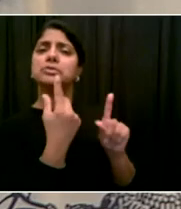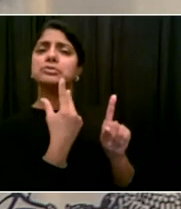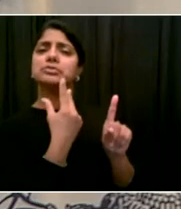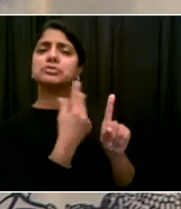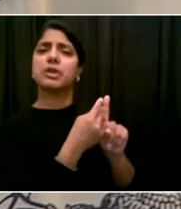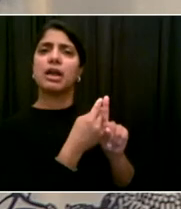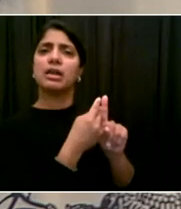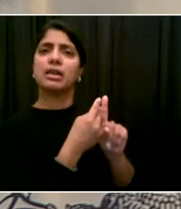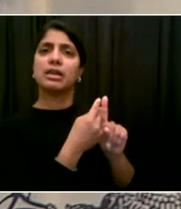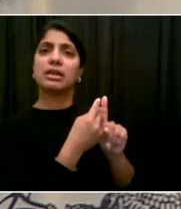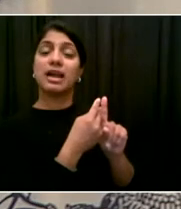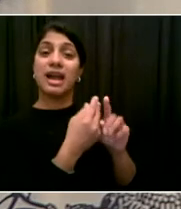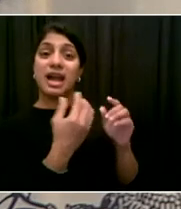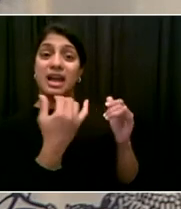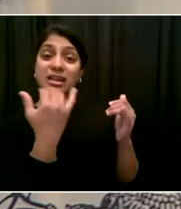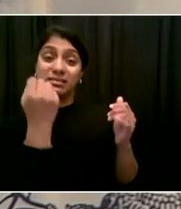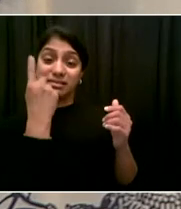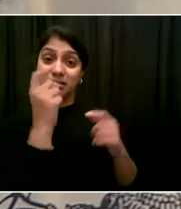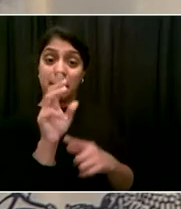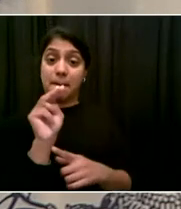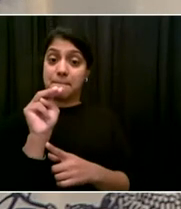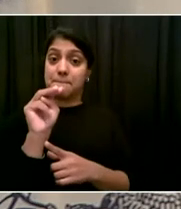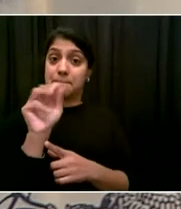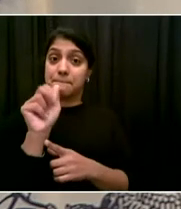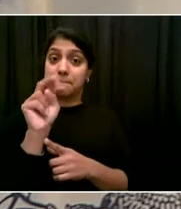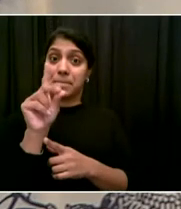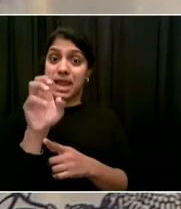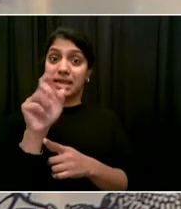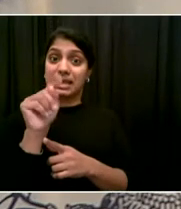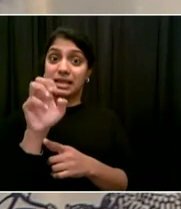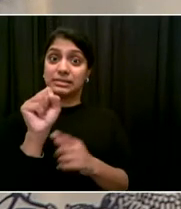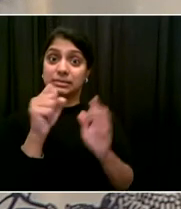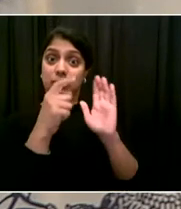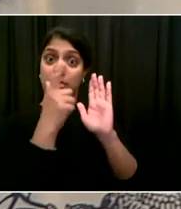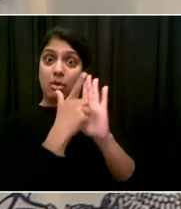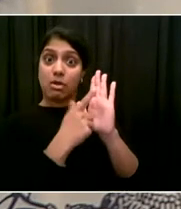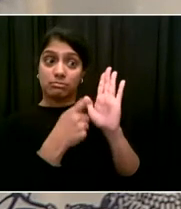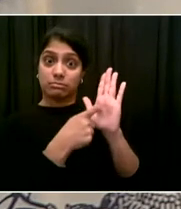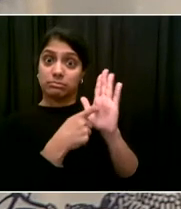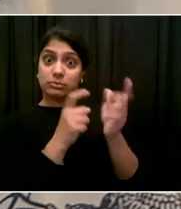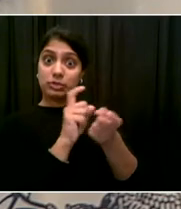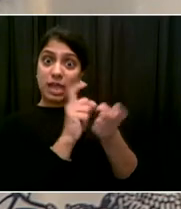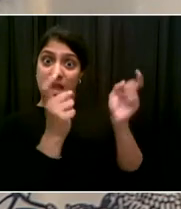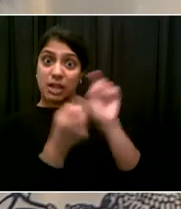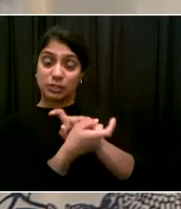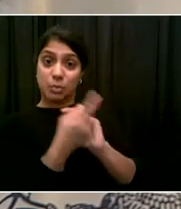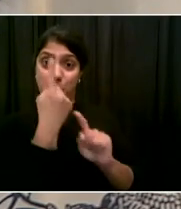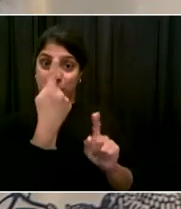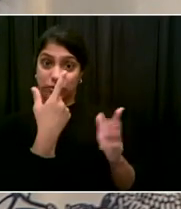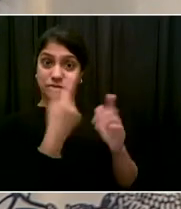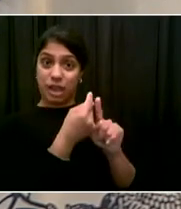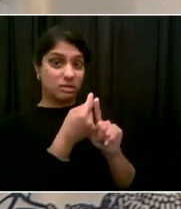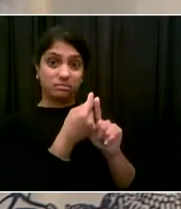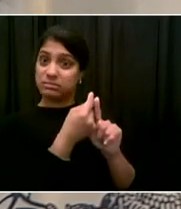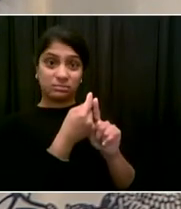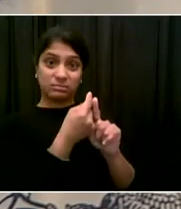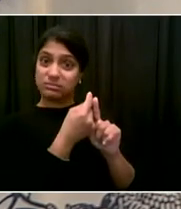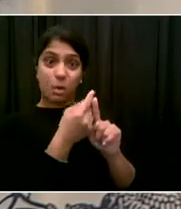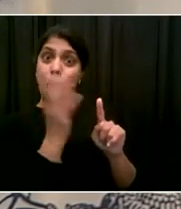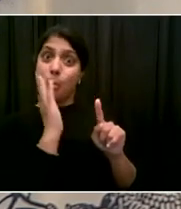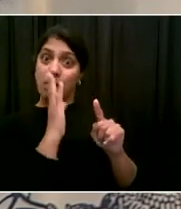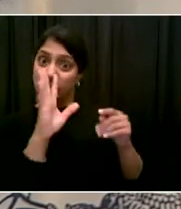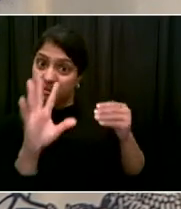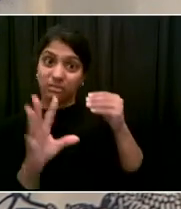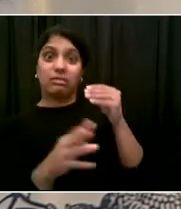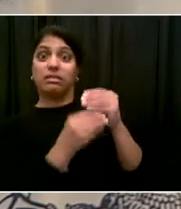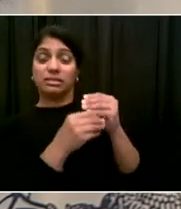a booster mandate or urge Mayor-elect Adams to do so in light of the Omicron variant? Yeah, Andrea, thank